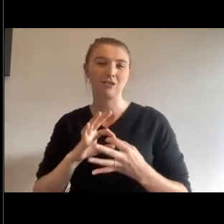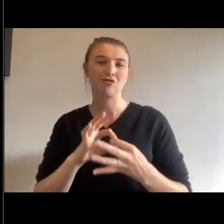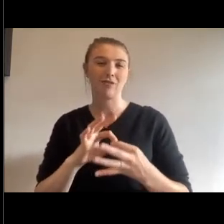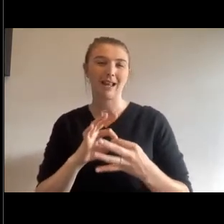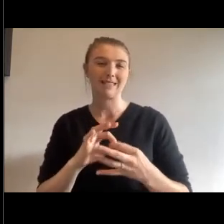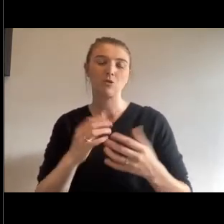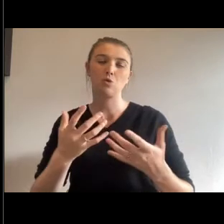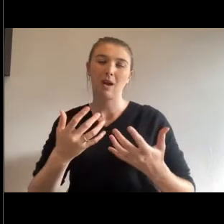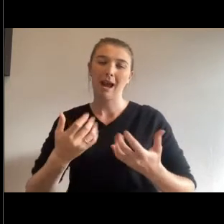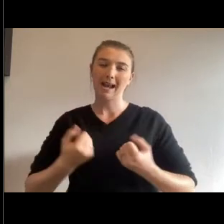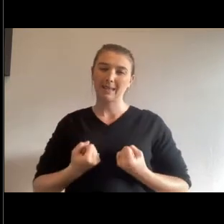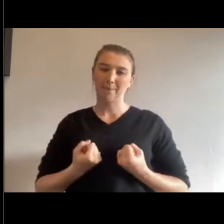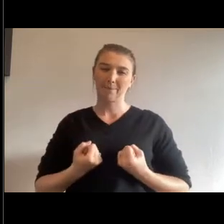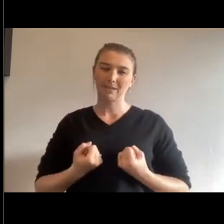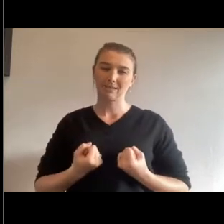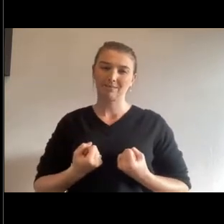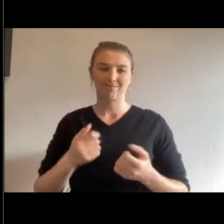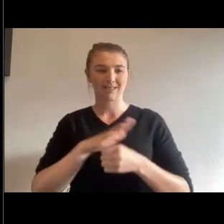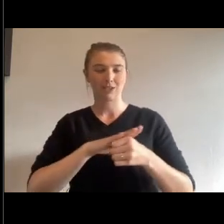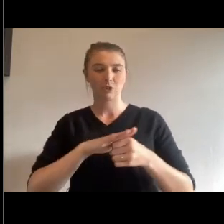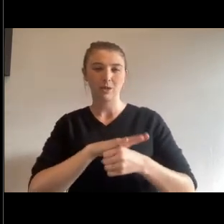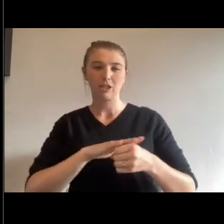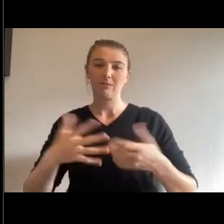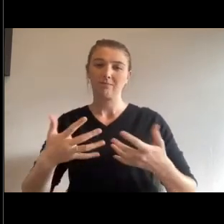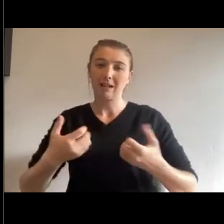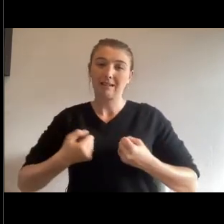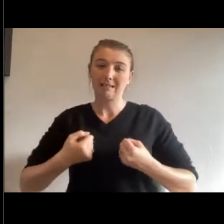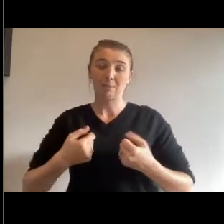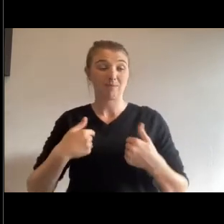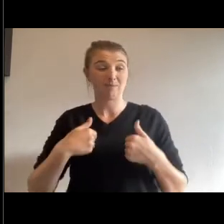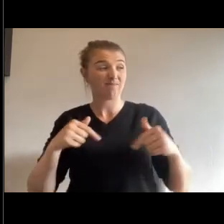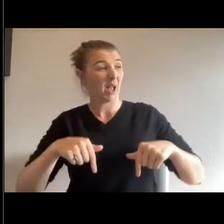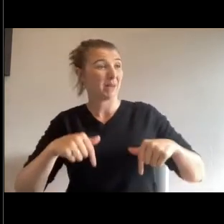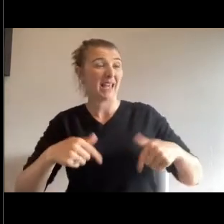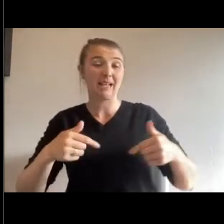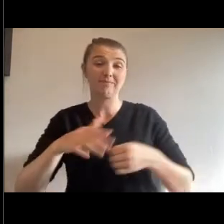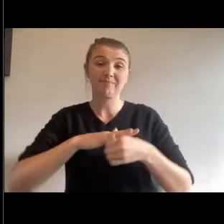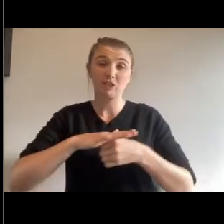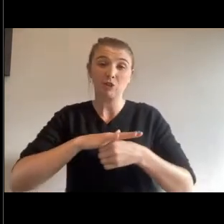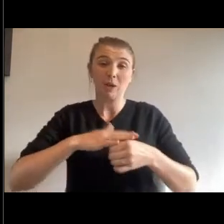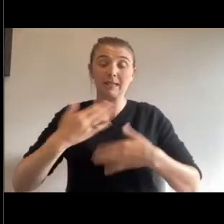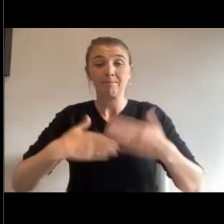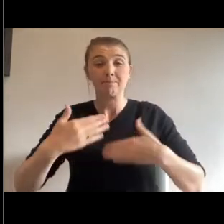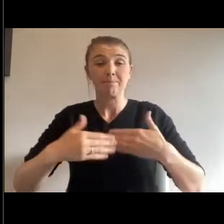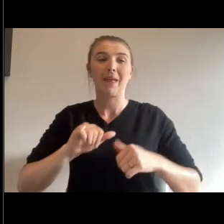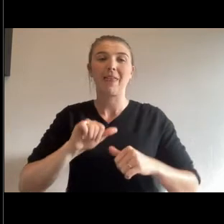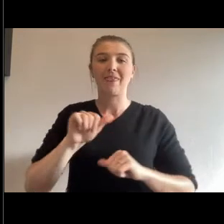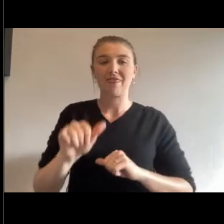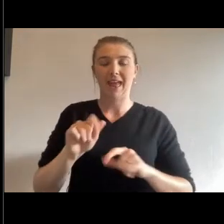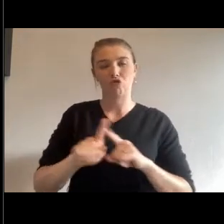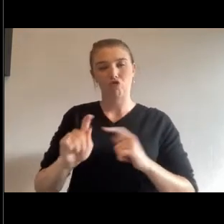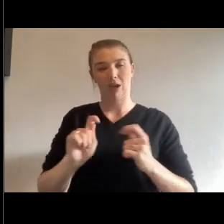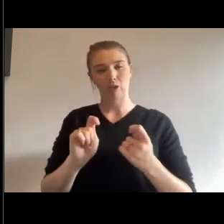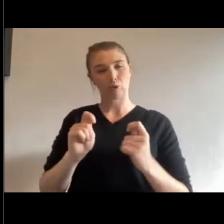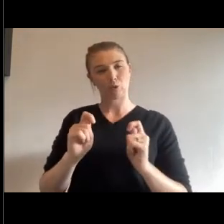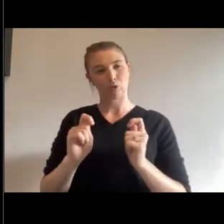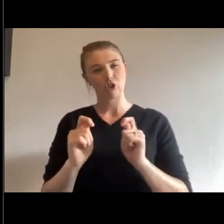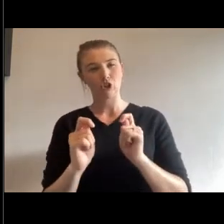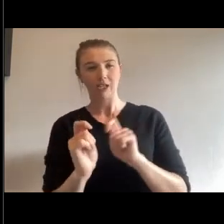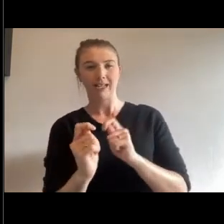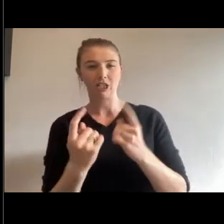acceptance, accepting the situation which you're in, and then making the change. So to me, that